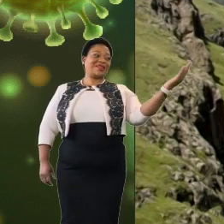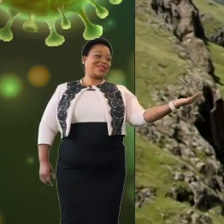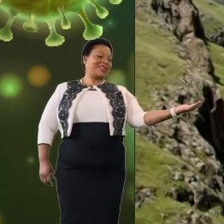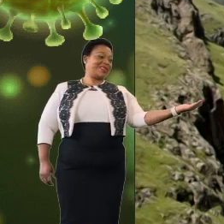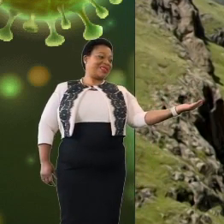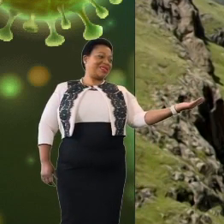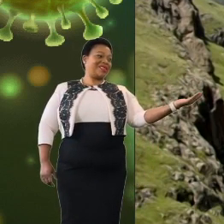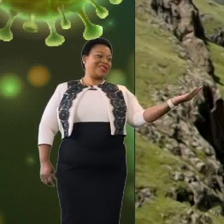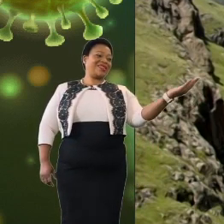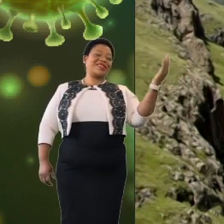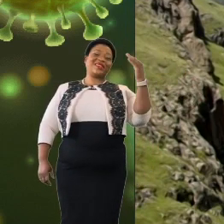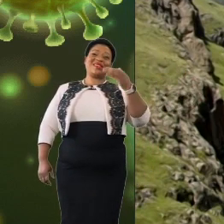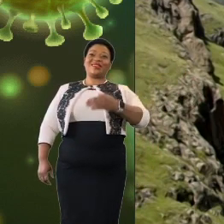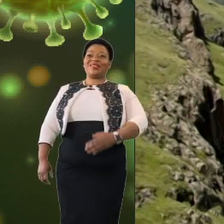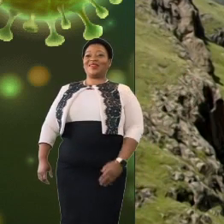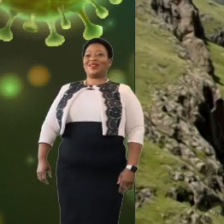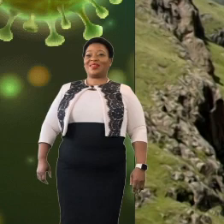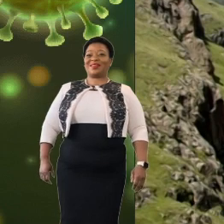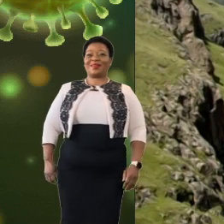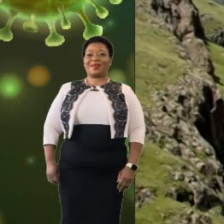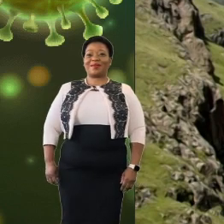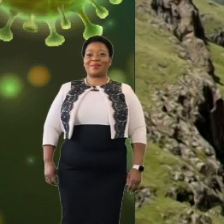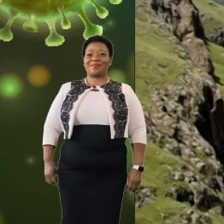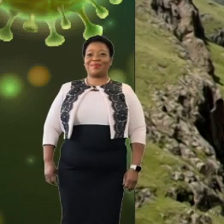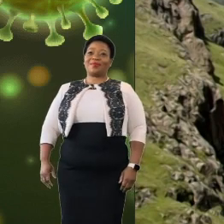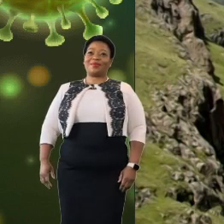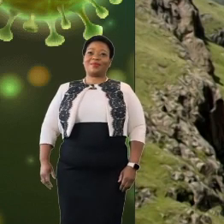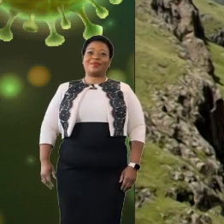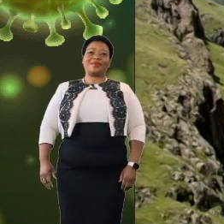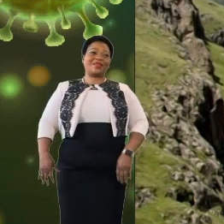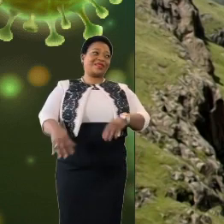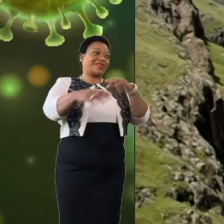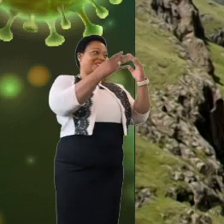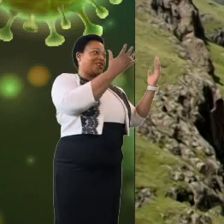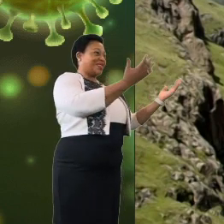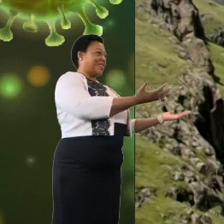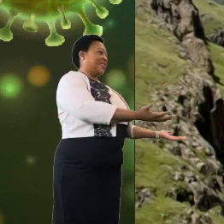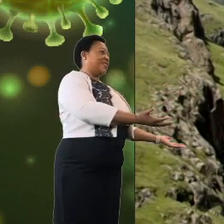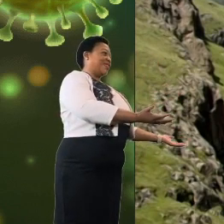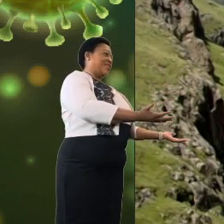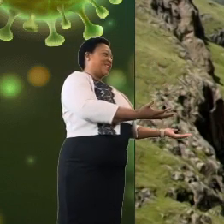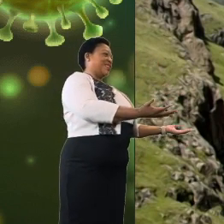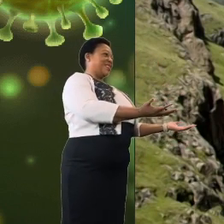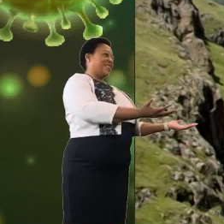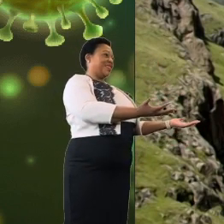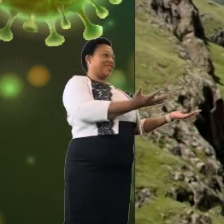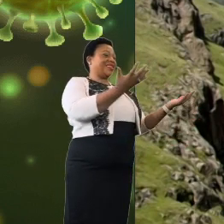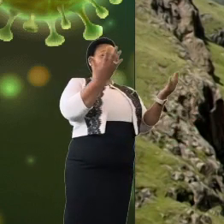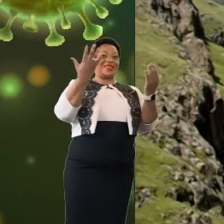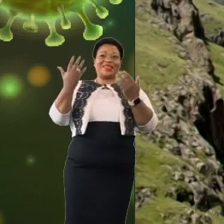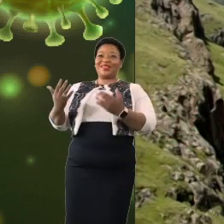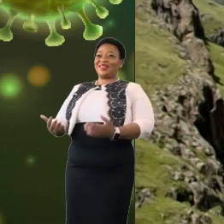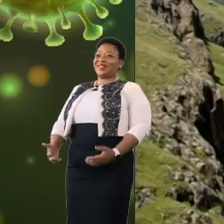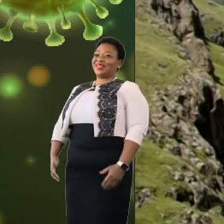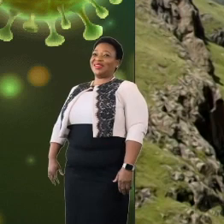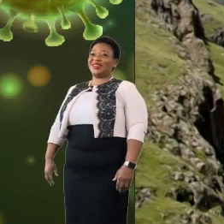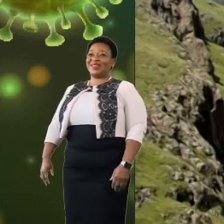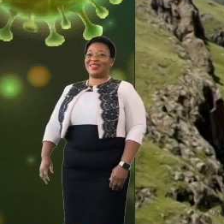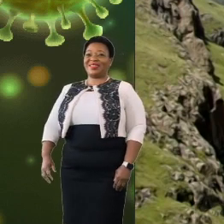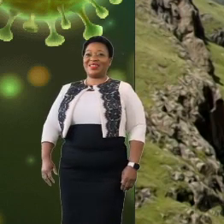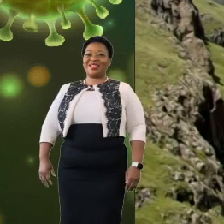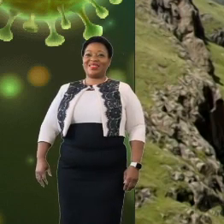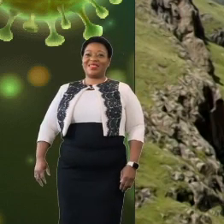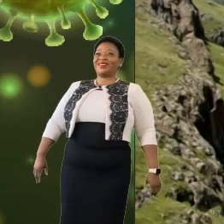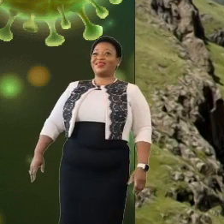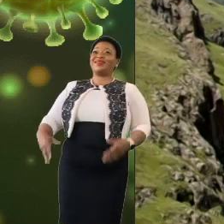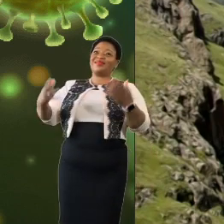to a question that I see here from Tobekile and Glovo, who asks, we are currently working on a shopping center